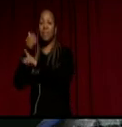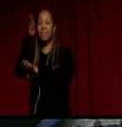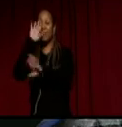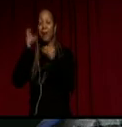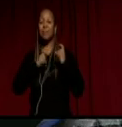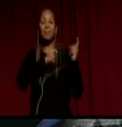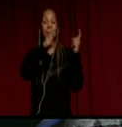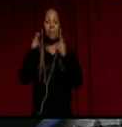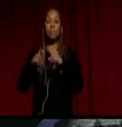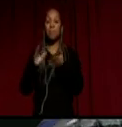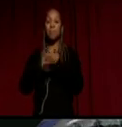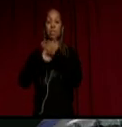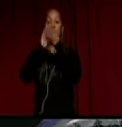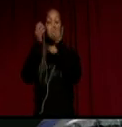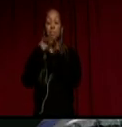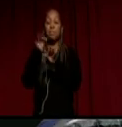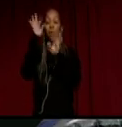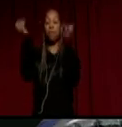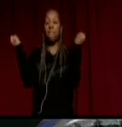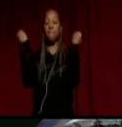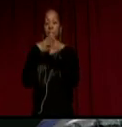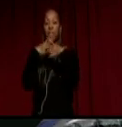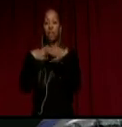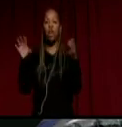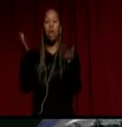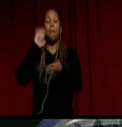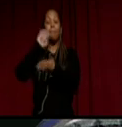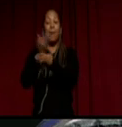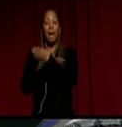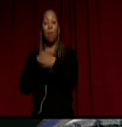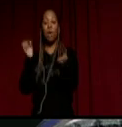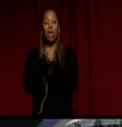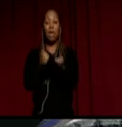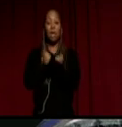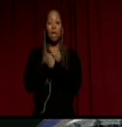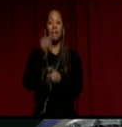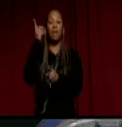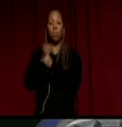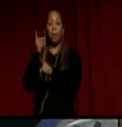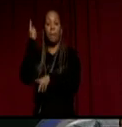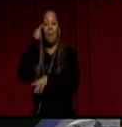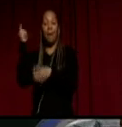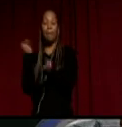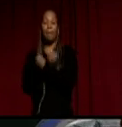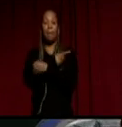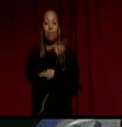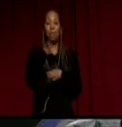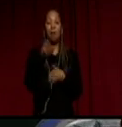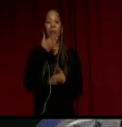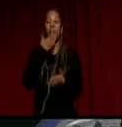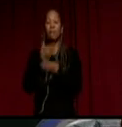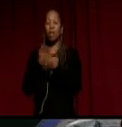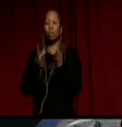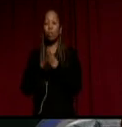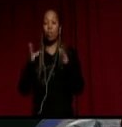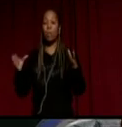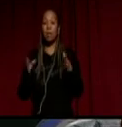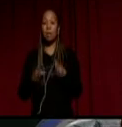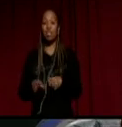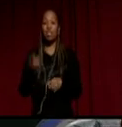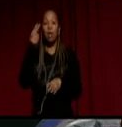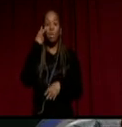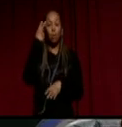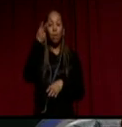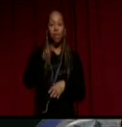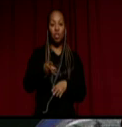not given me the spirit of fear, but of power and of love and of a sound mind. Love you guys. Thank you so much for tuning